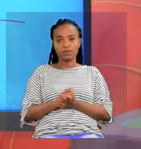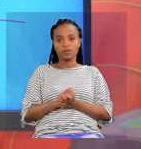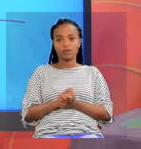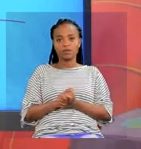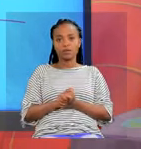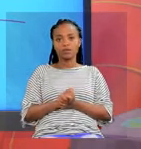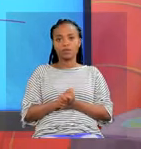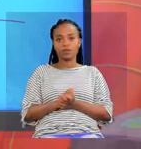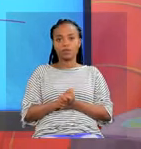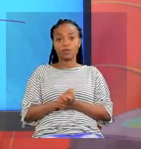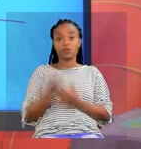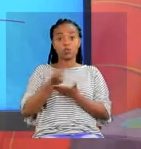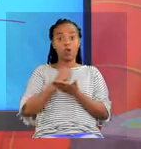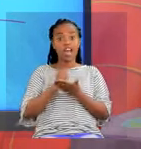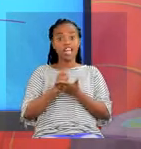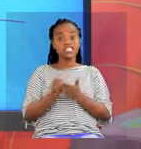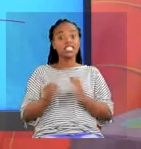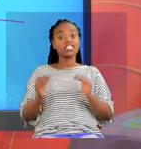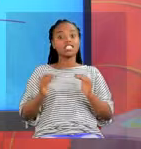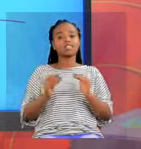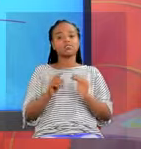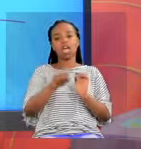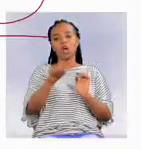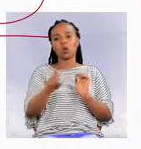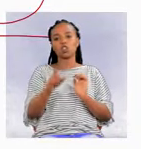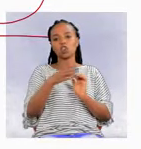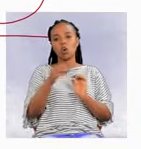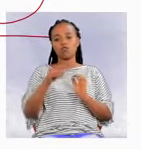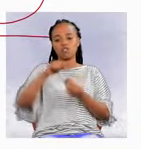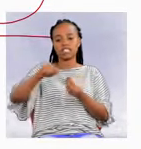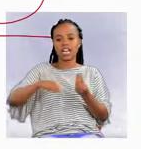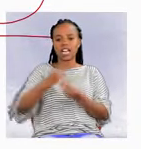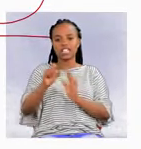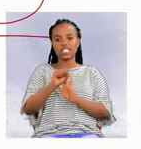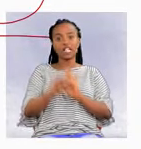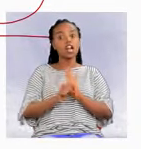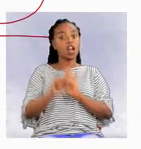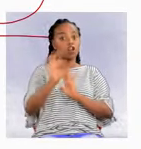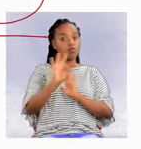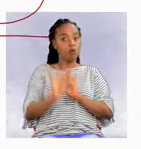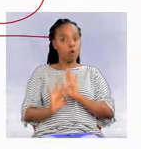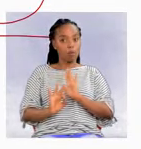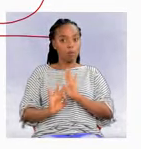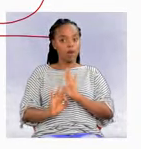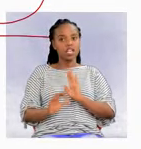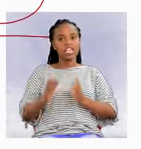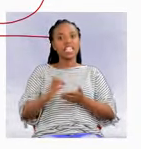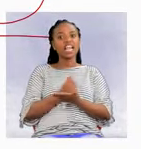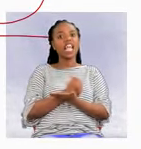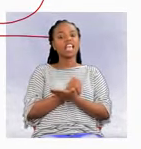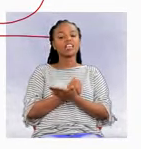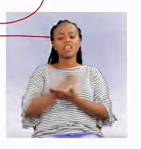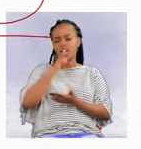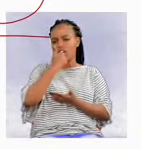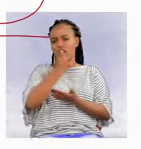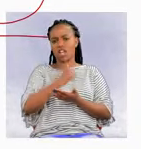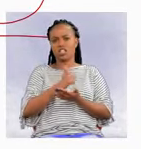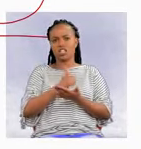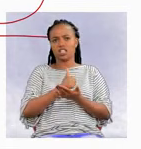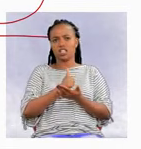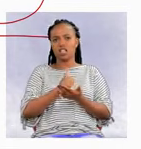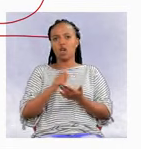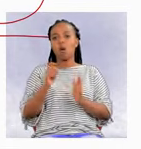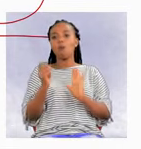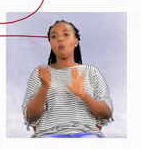To write the equation of this circle in standard form, take any